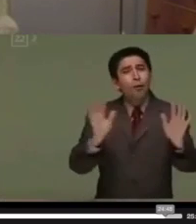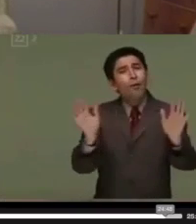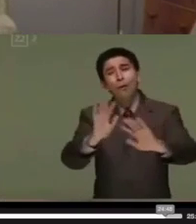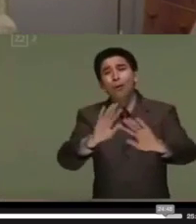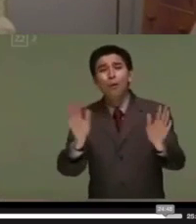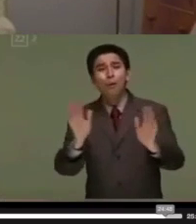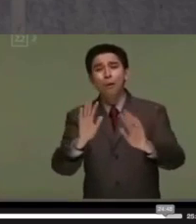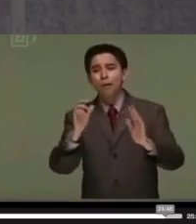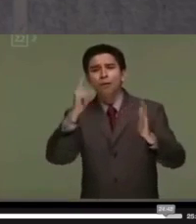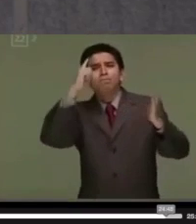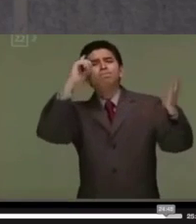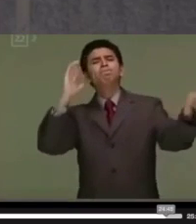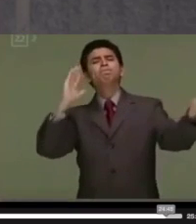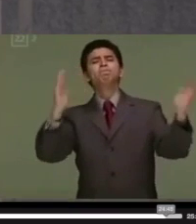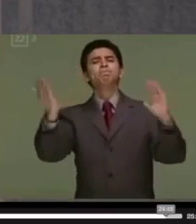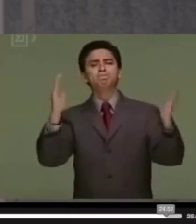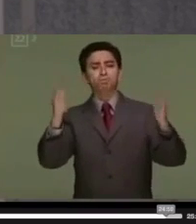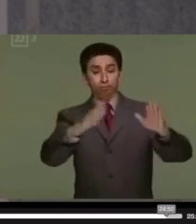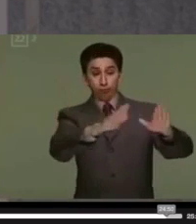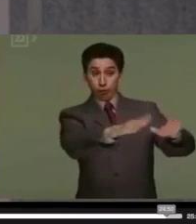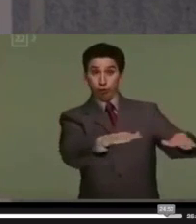Check that door.